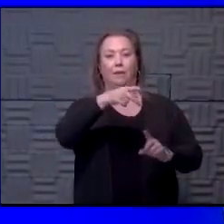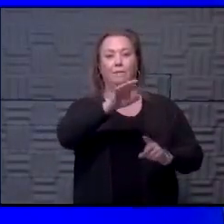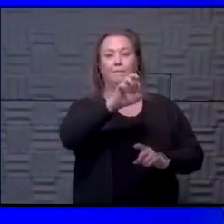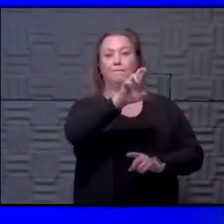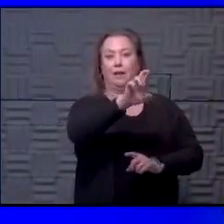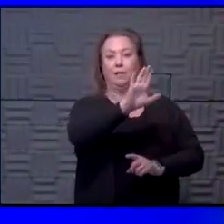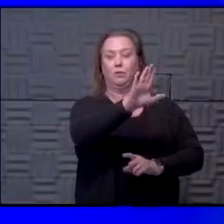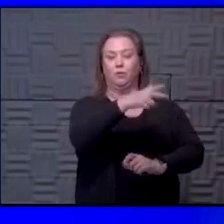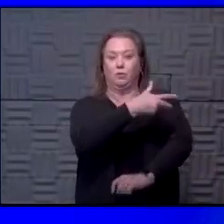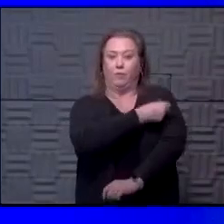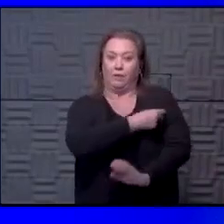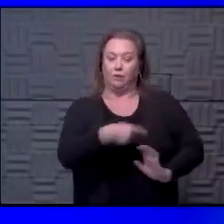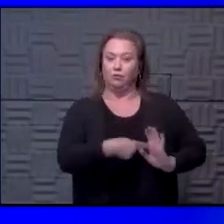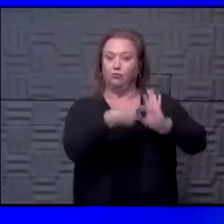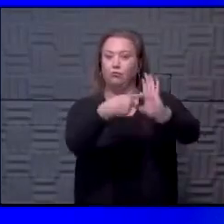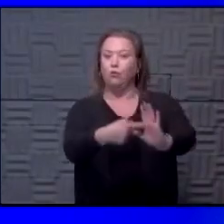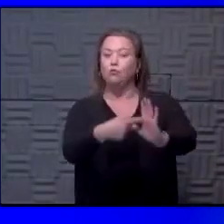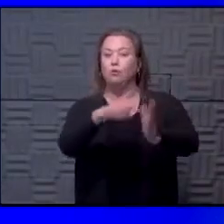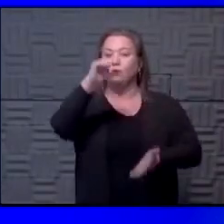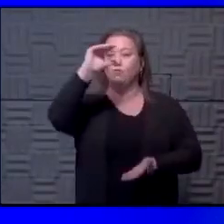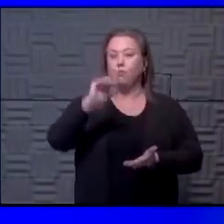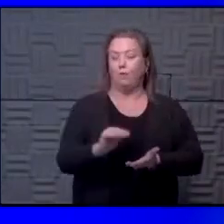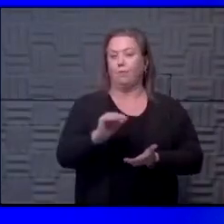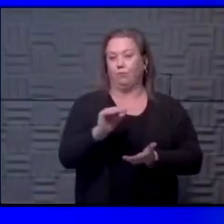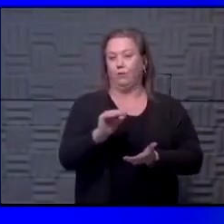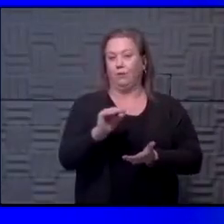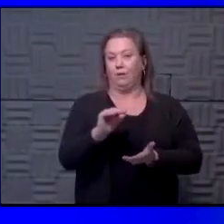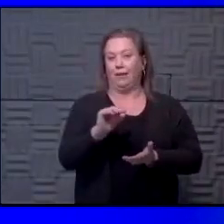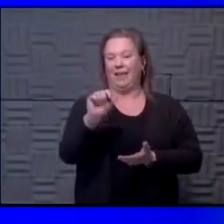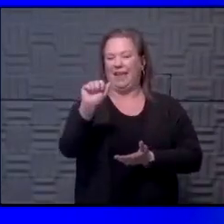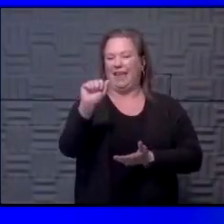shows that there is a significant reduction in actual